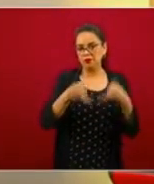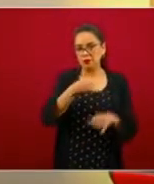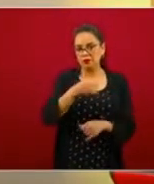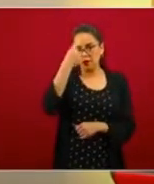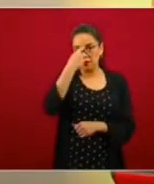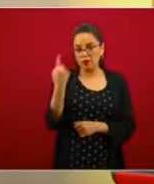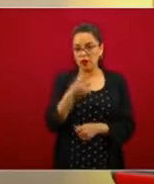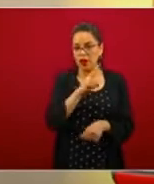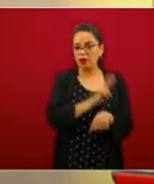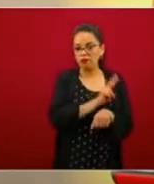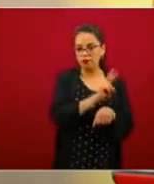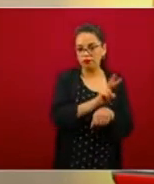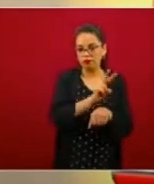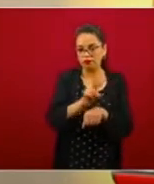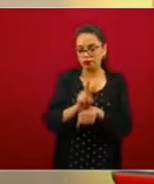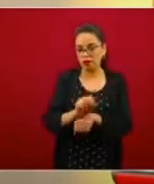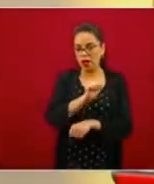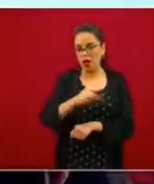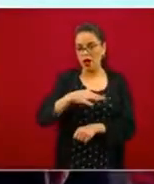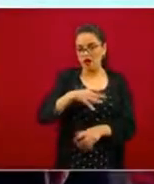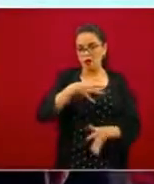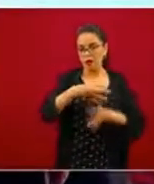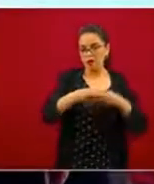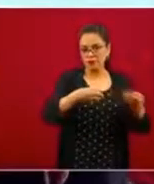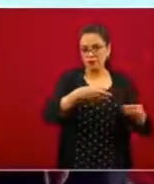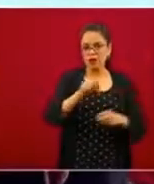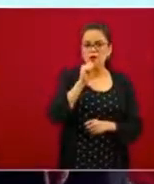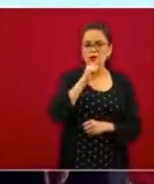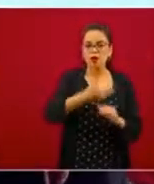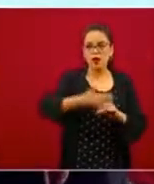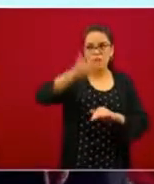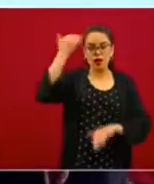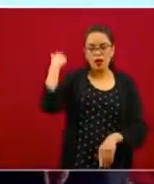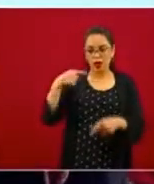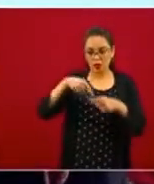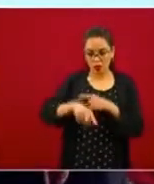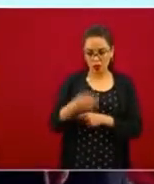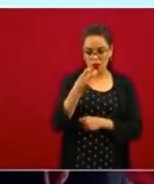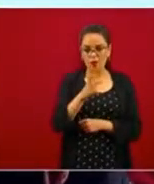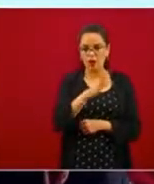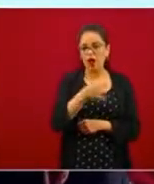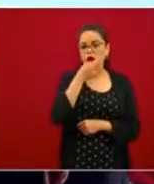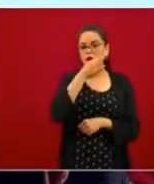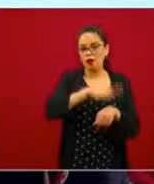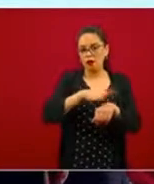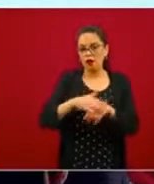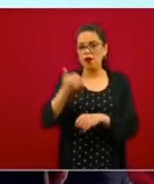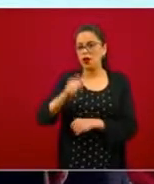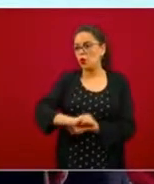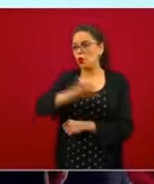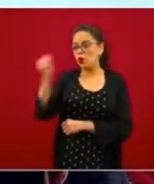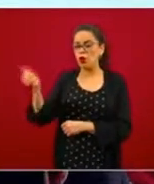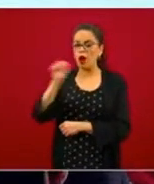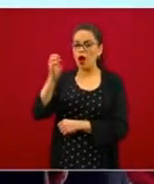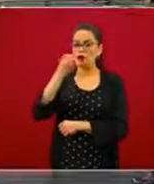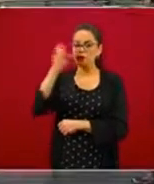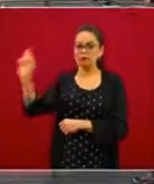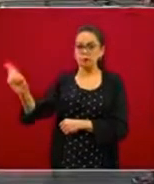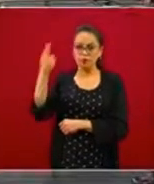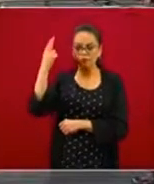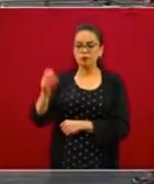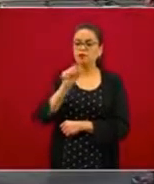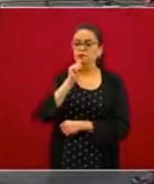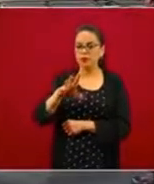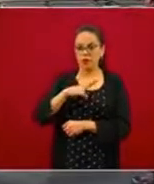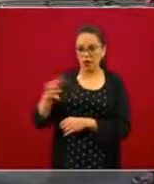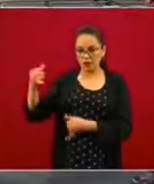proved they complied with the requirements, the technical requirements, and they were